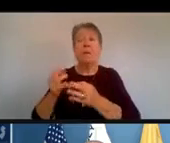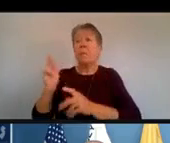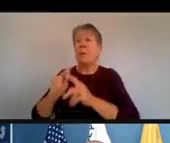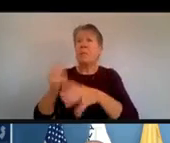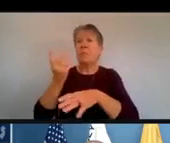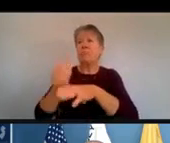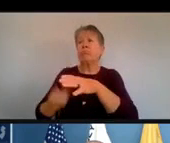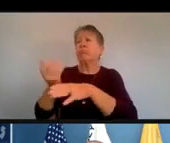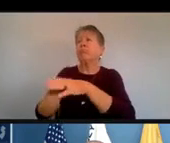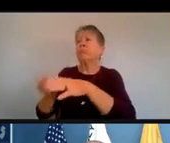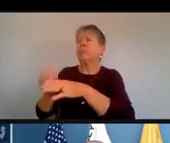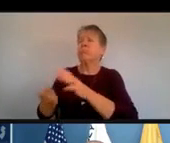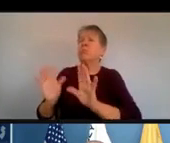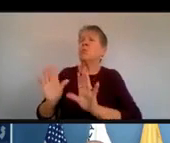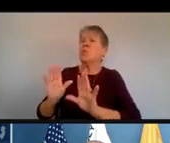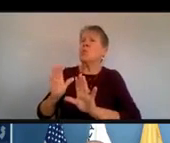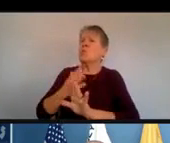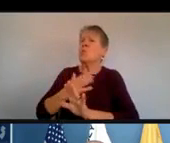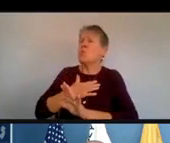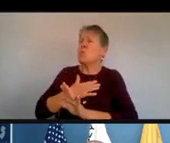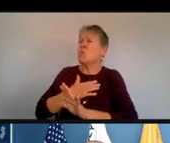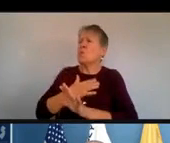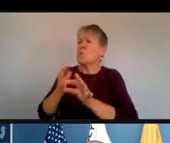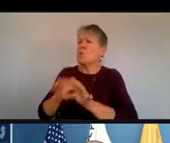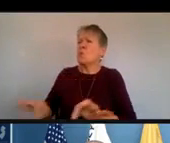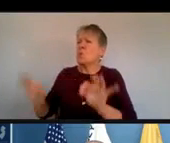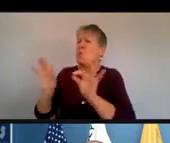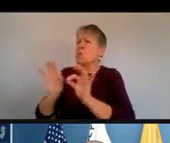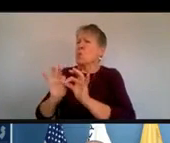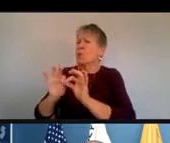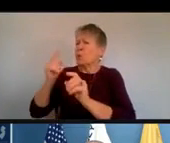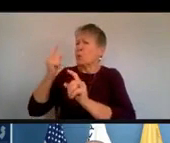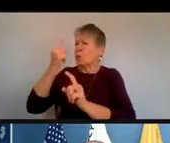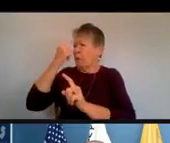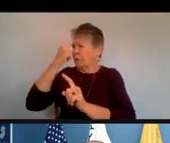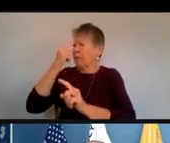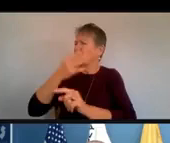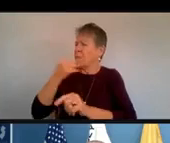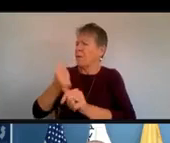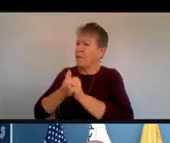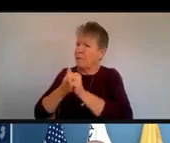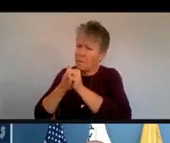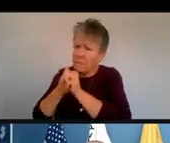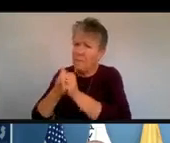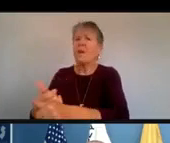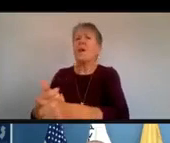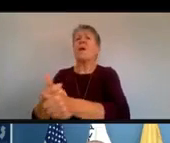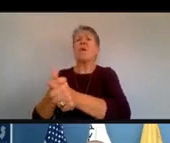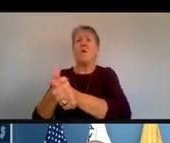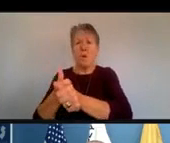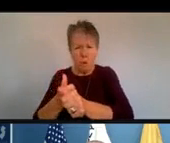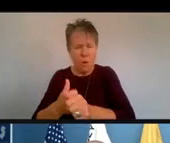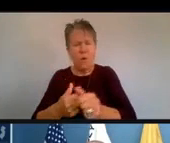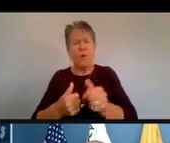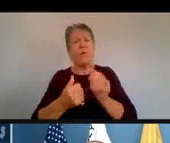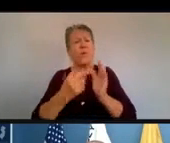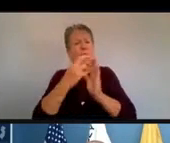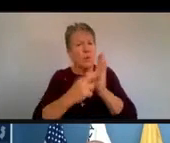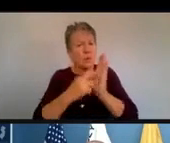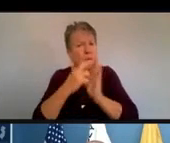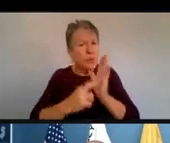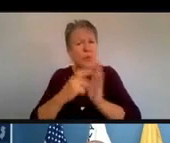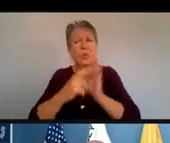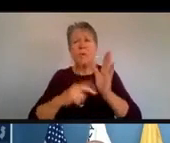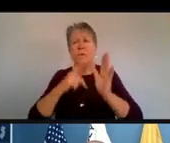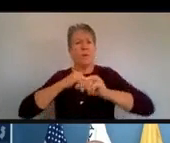them. We're in a tough spot right now. There's just no other way to put it. And we're only going to get through this if we do